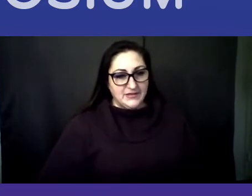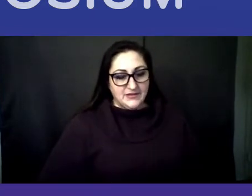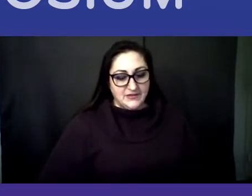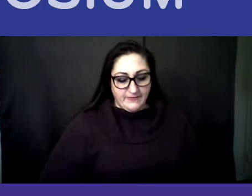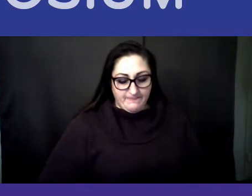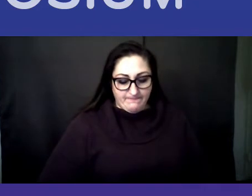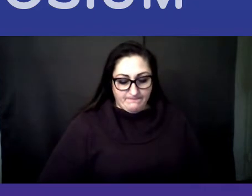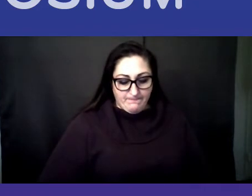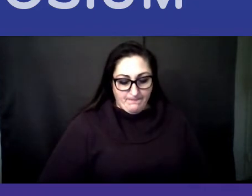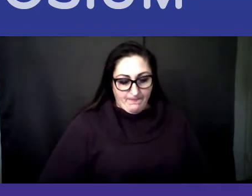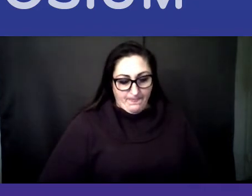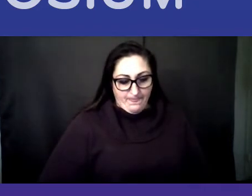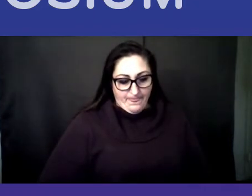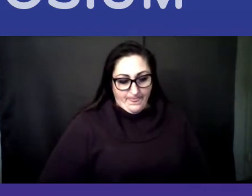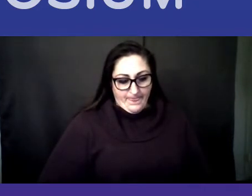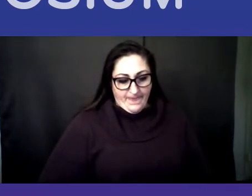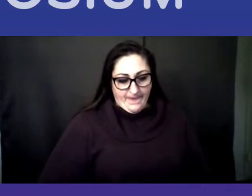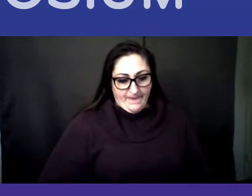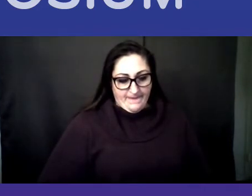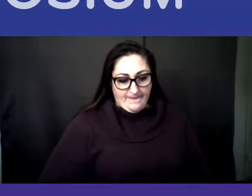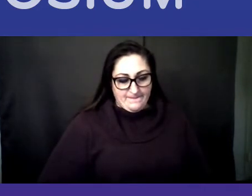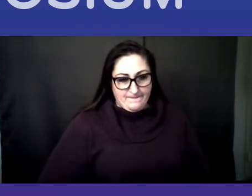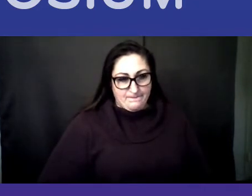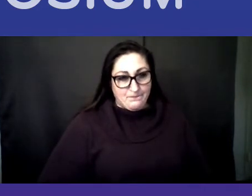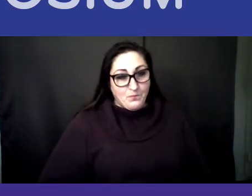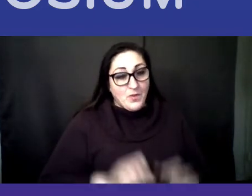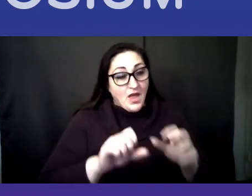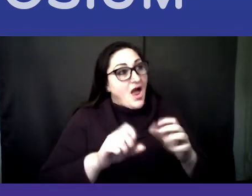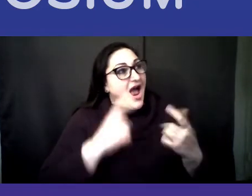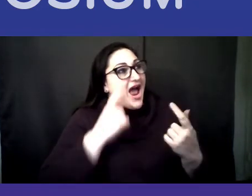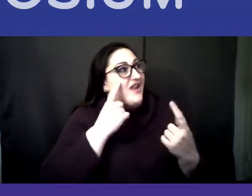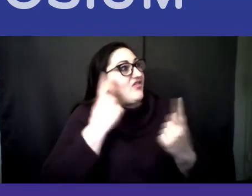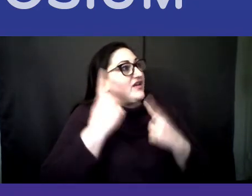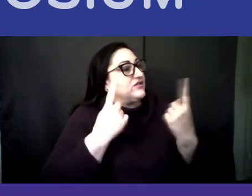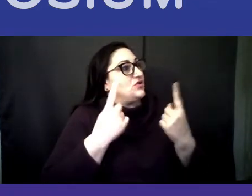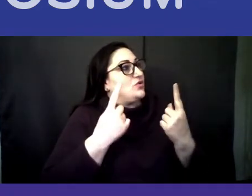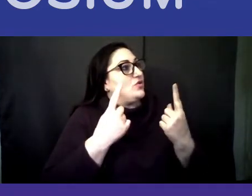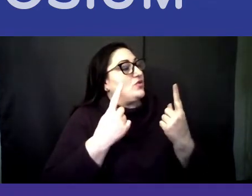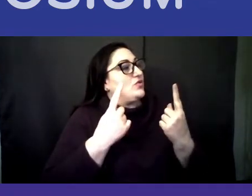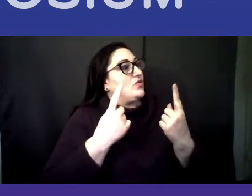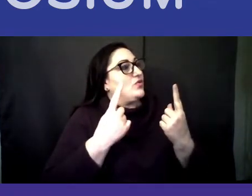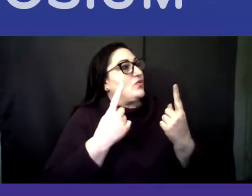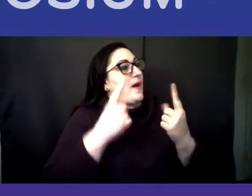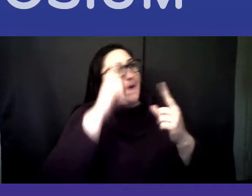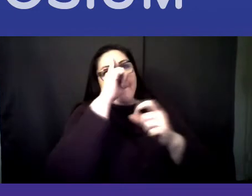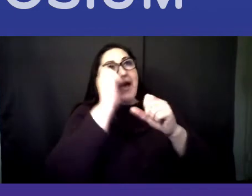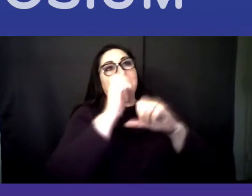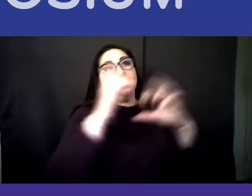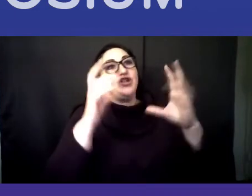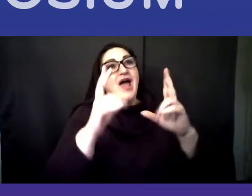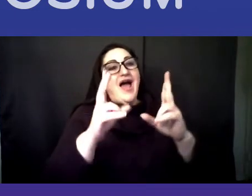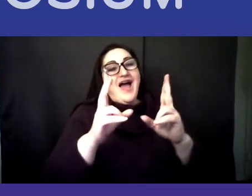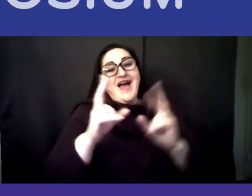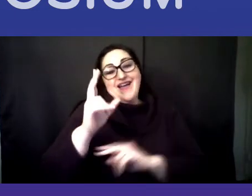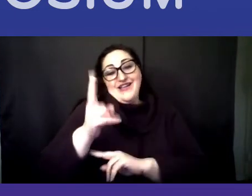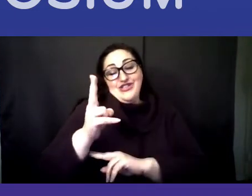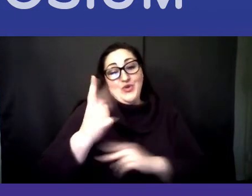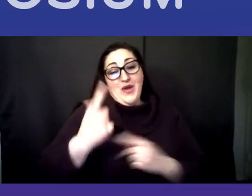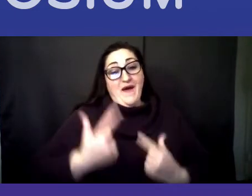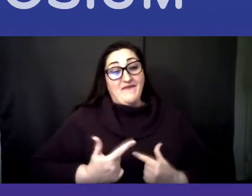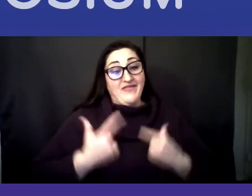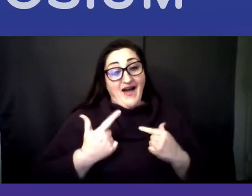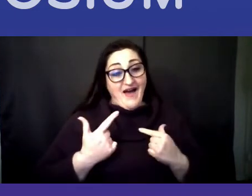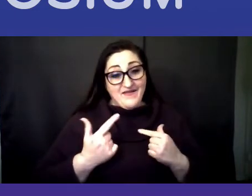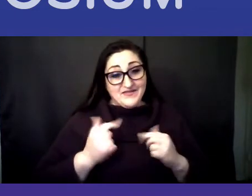being able to imagine a history of lives that we don't know and can't know,